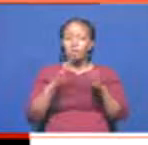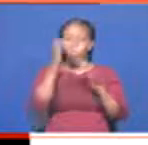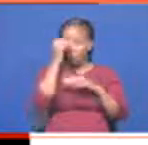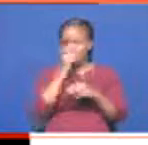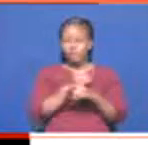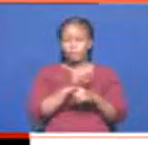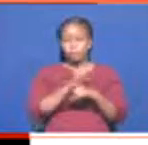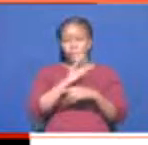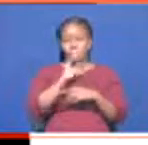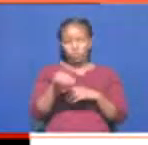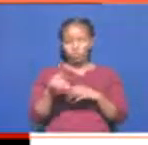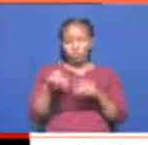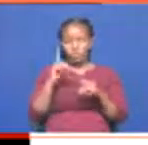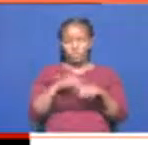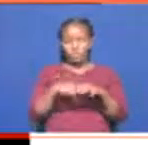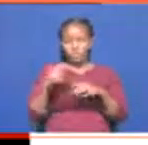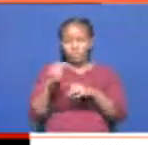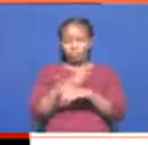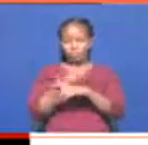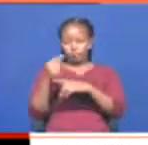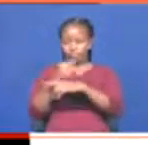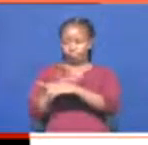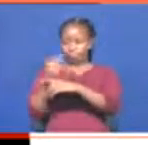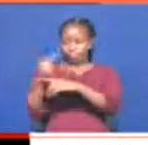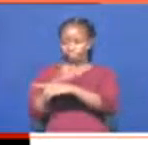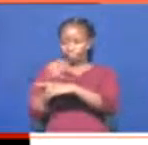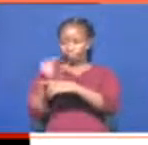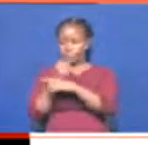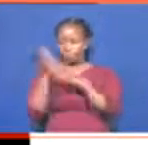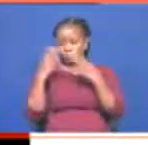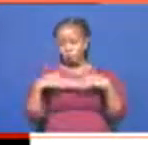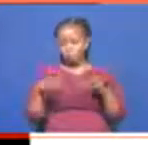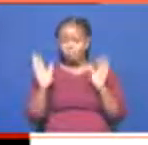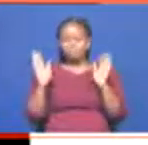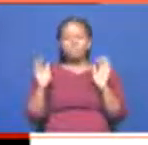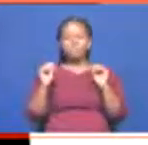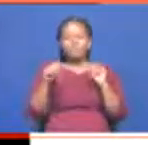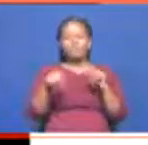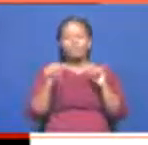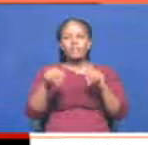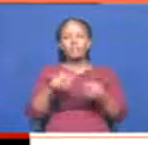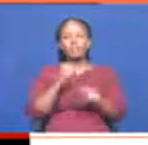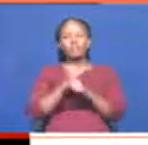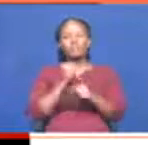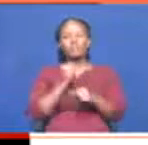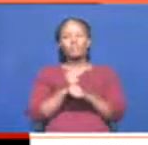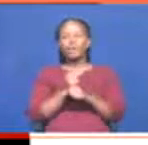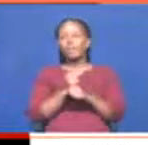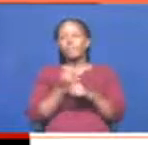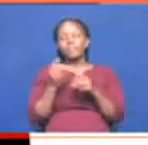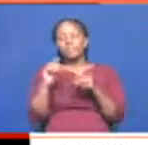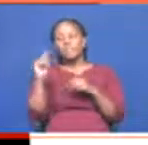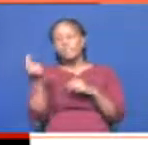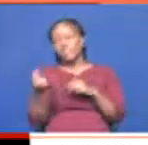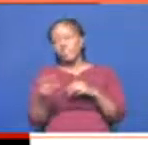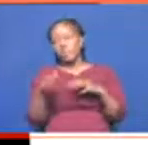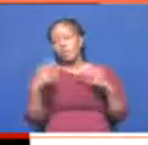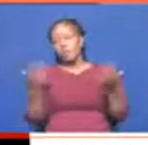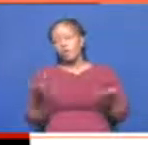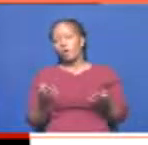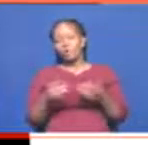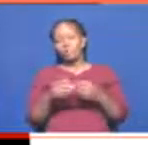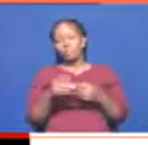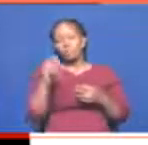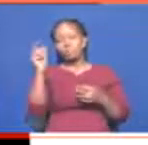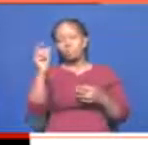engineers, when they are trained here, are able to work across the board. They can go to within the